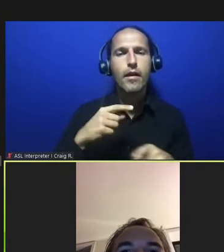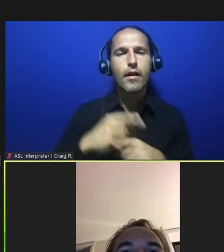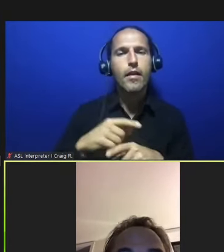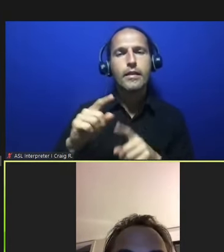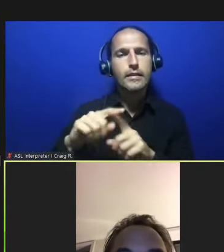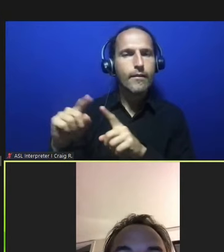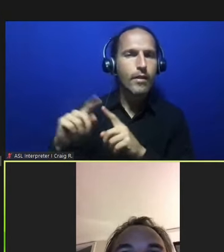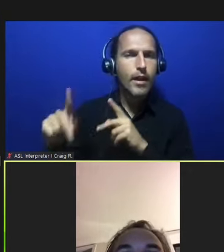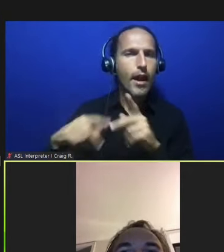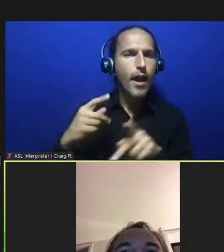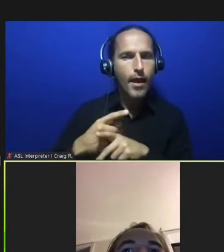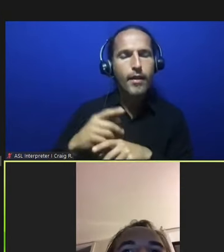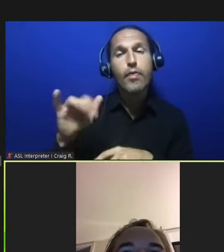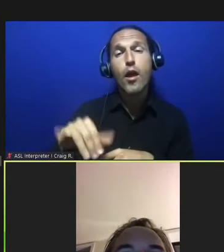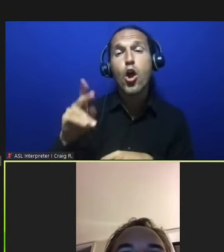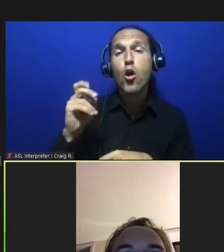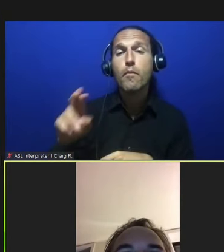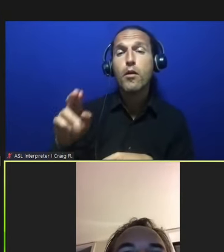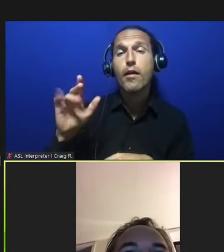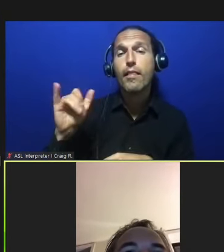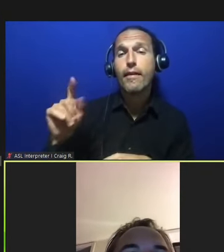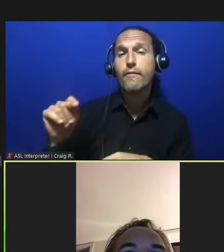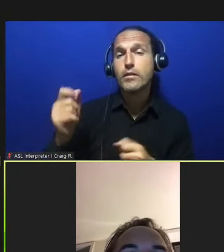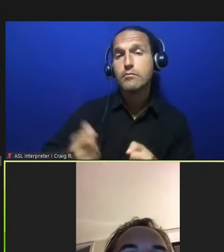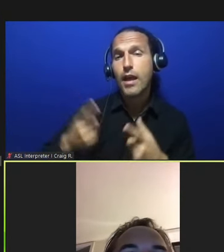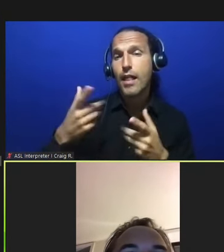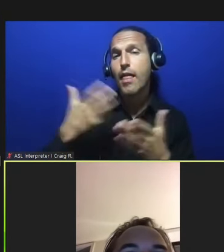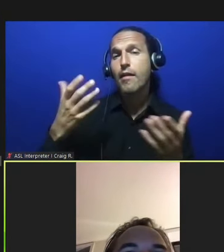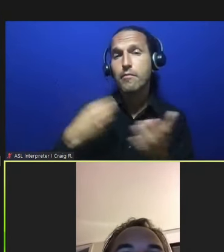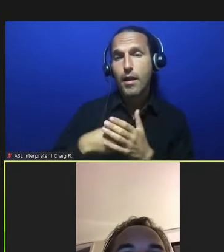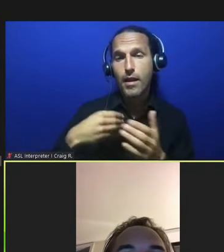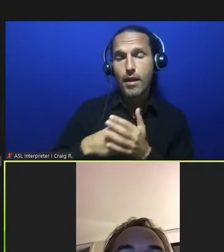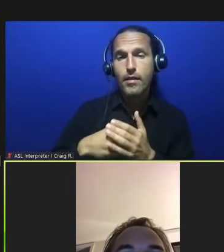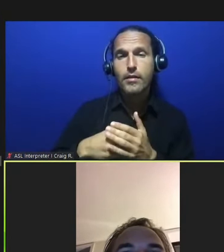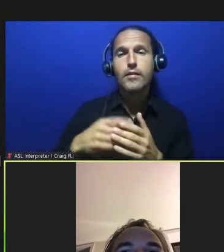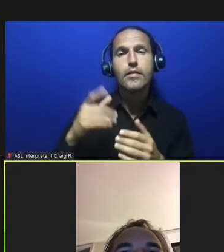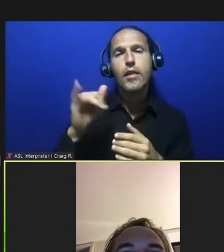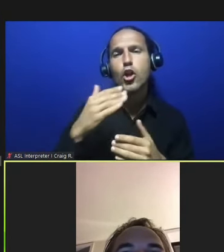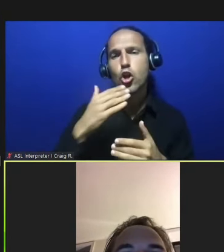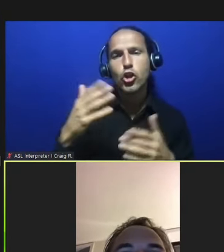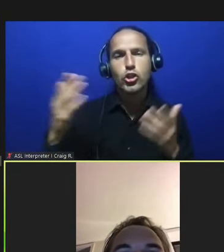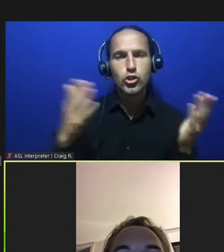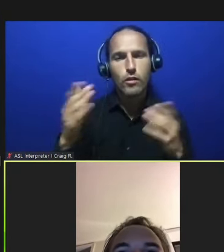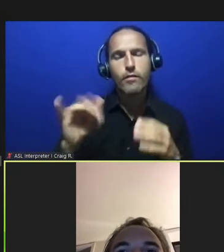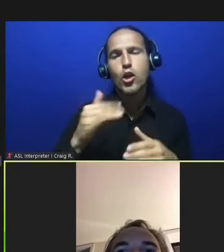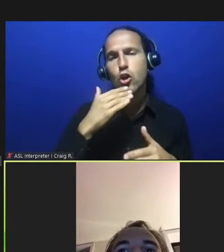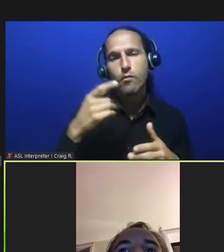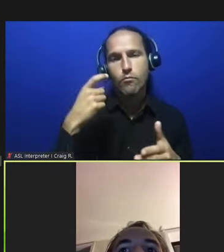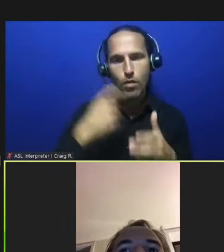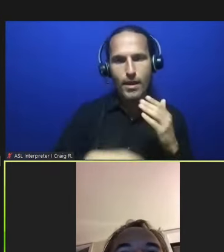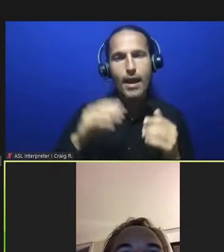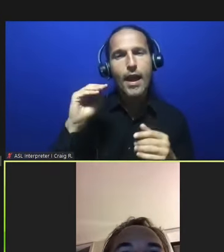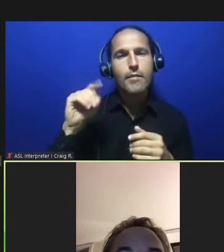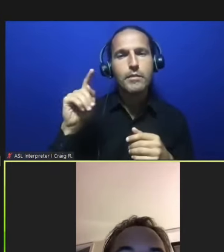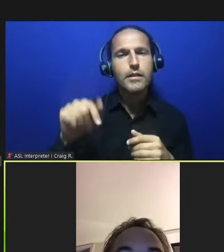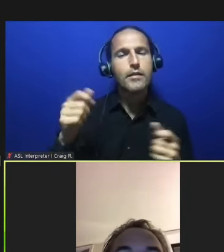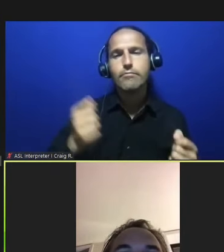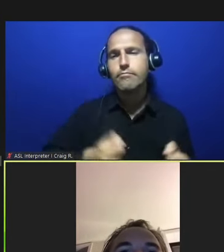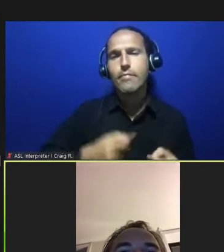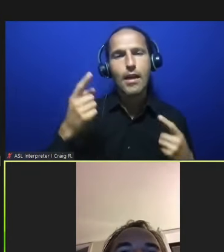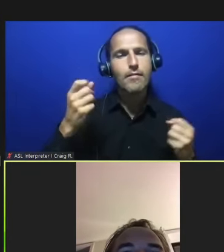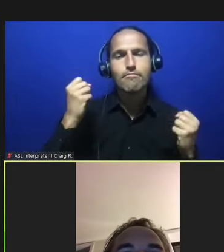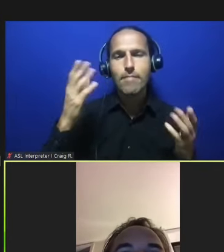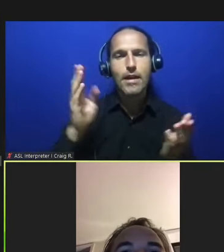MTA coffers. At least when Uber and Lyft blow billions of dollars, they provide a great service and a good price. MTA blows billions